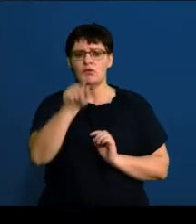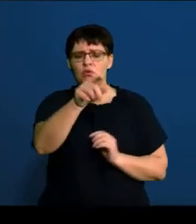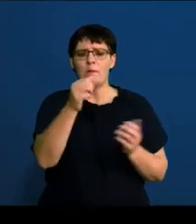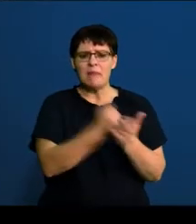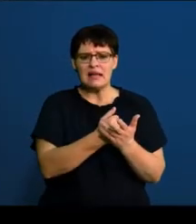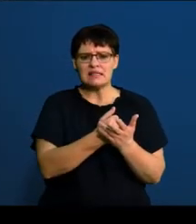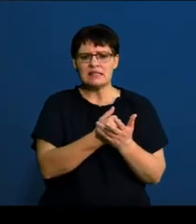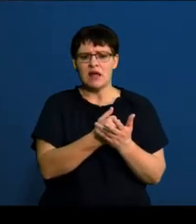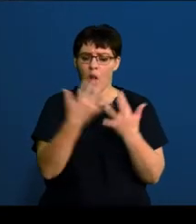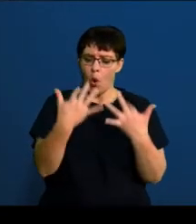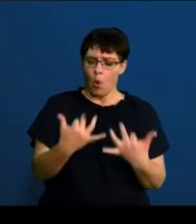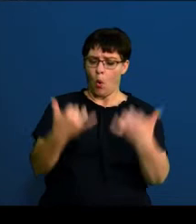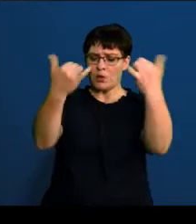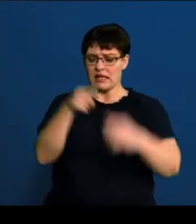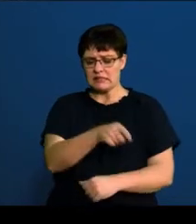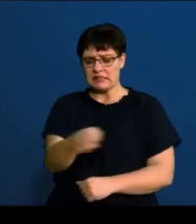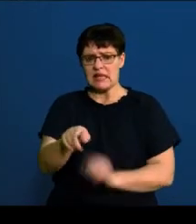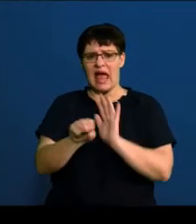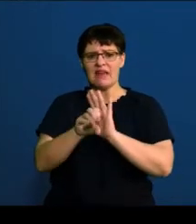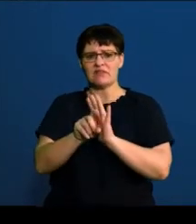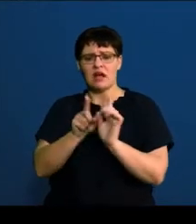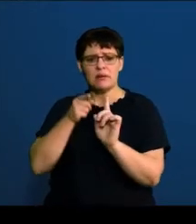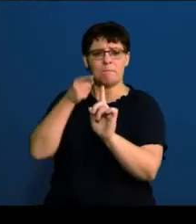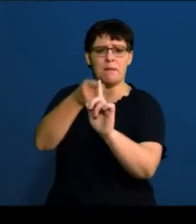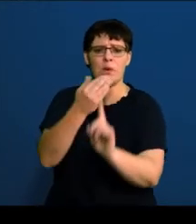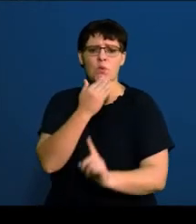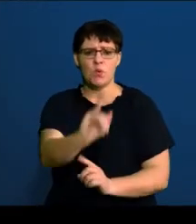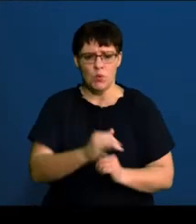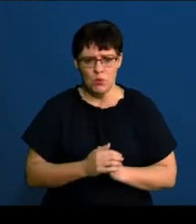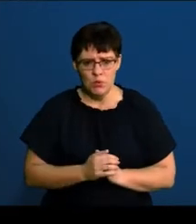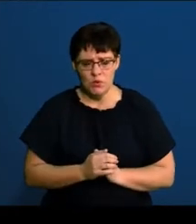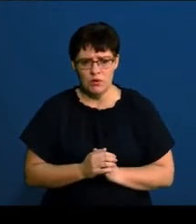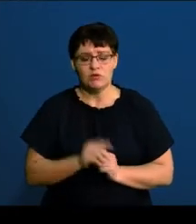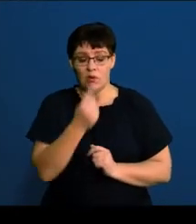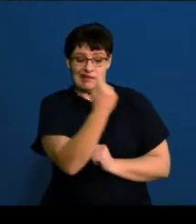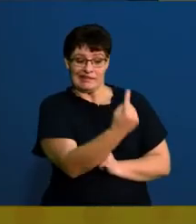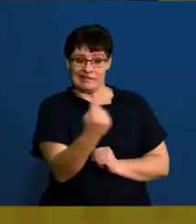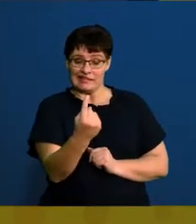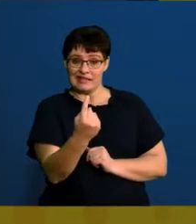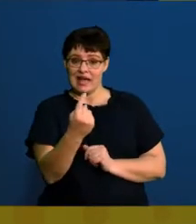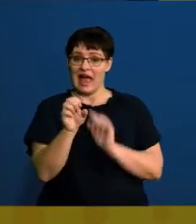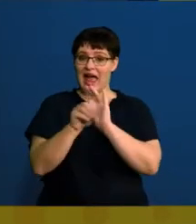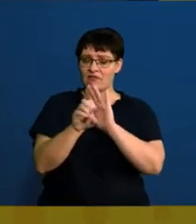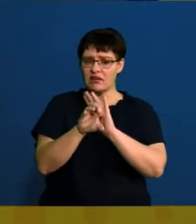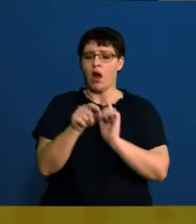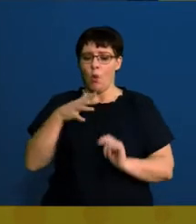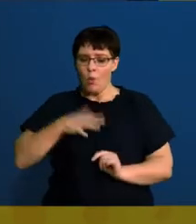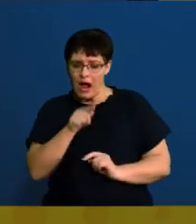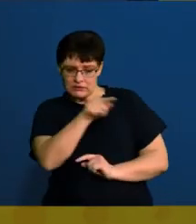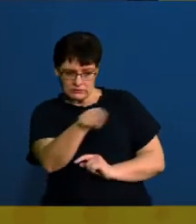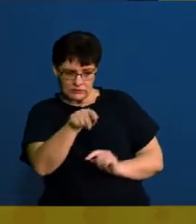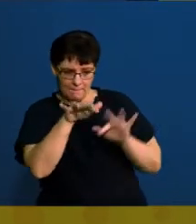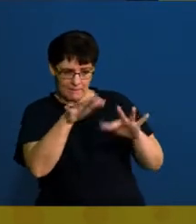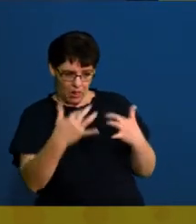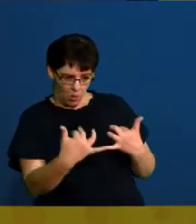who the target audience is. So basically, every advert is created to target a certain audience that